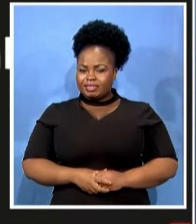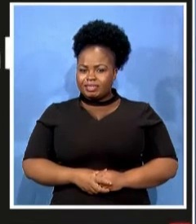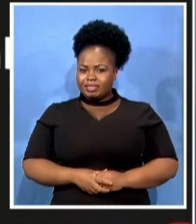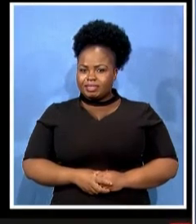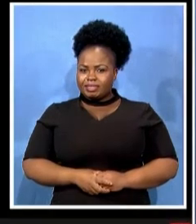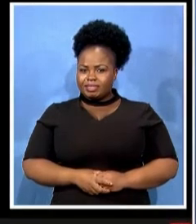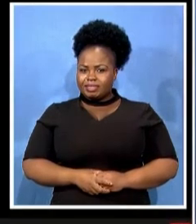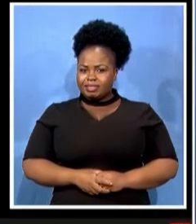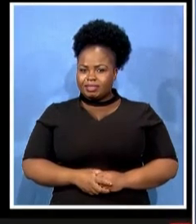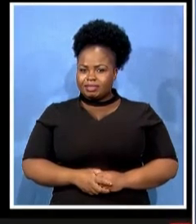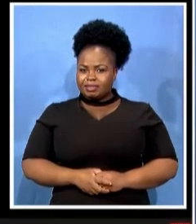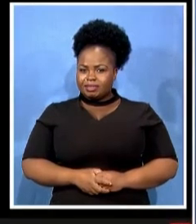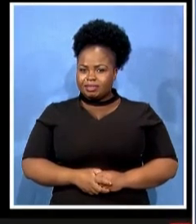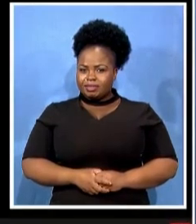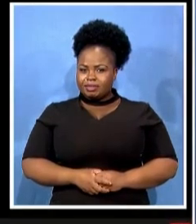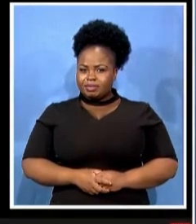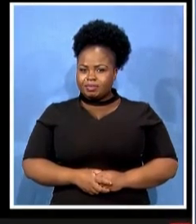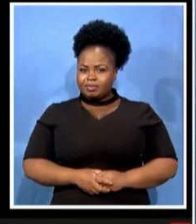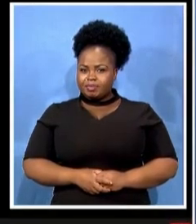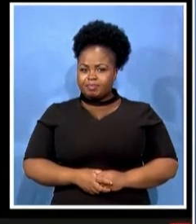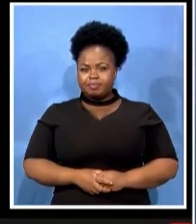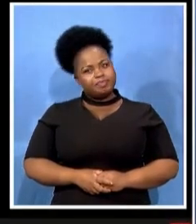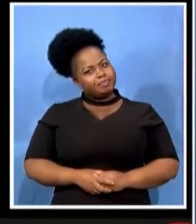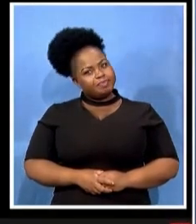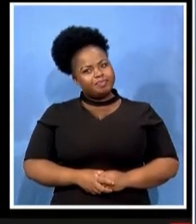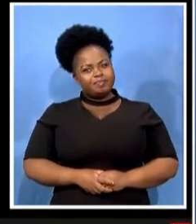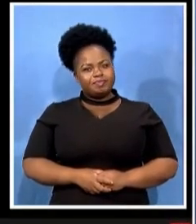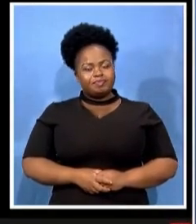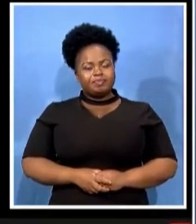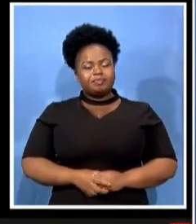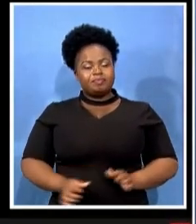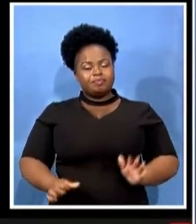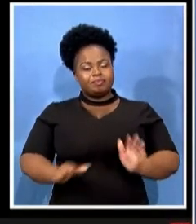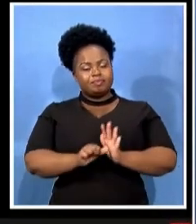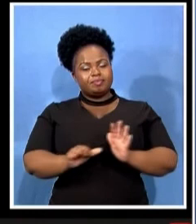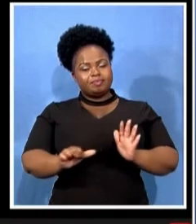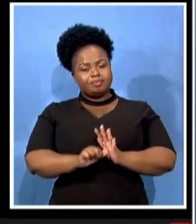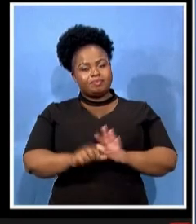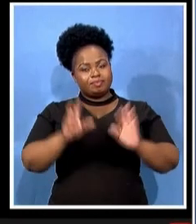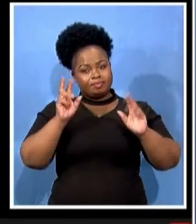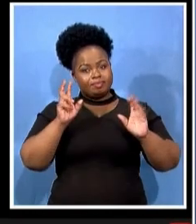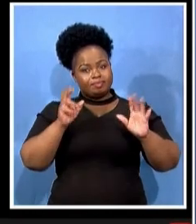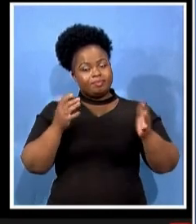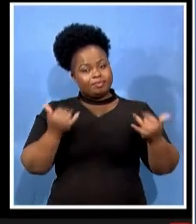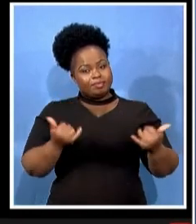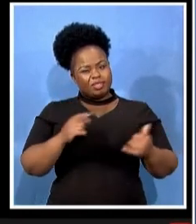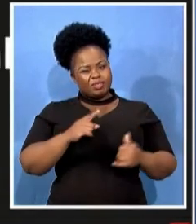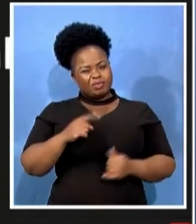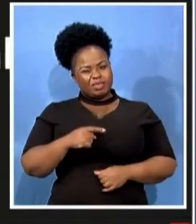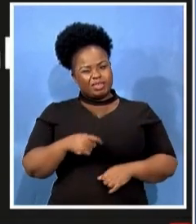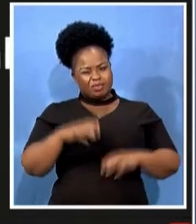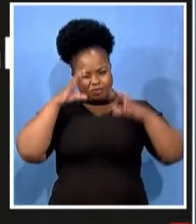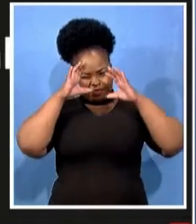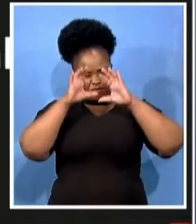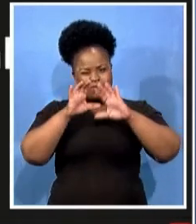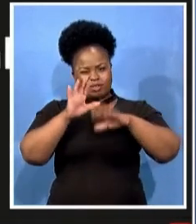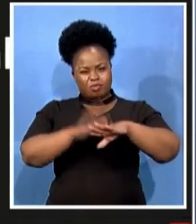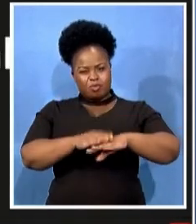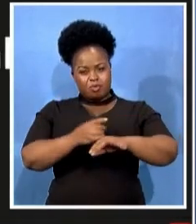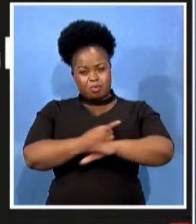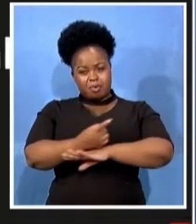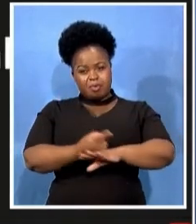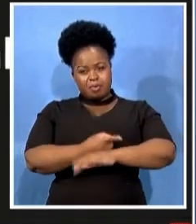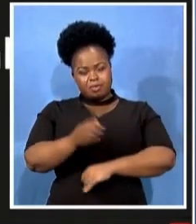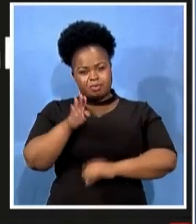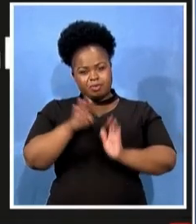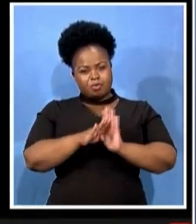All right, it's an important issue, so that's why we're spending and dedicating a lot of time of the program towards the Portfolio Committee